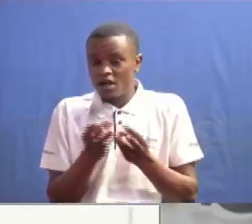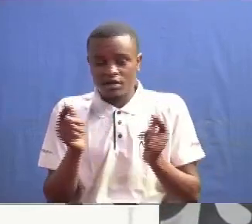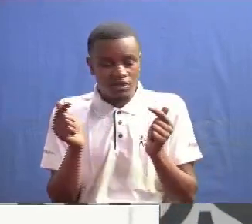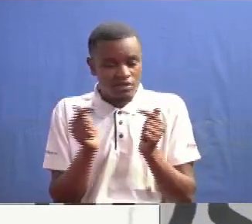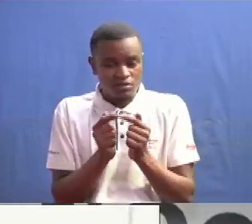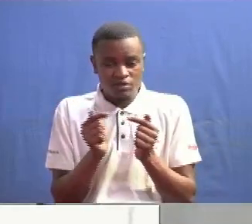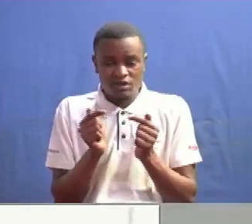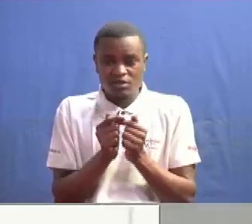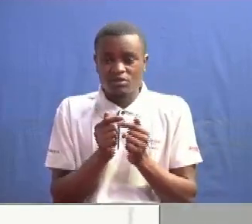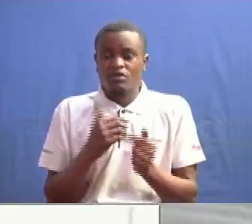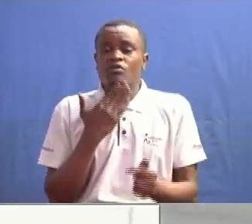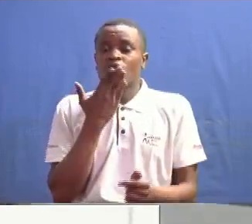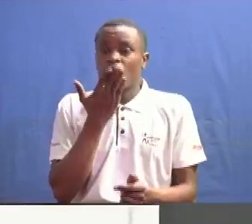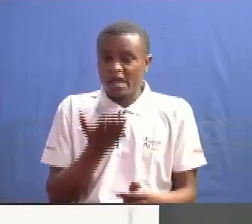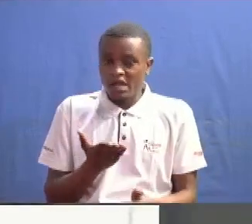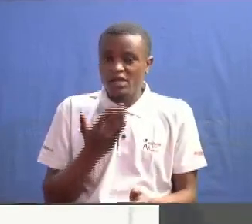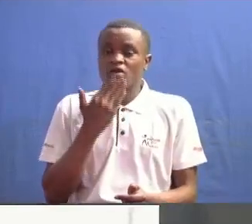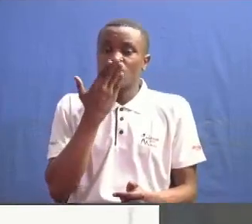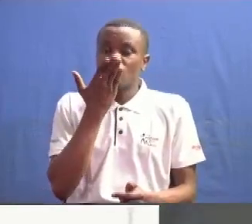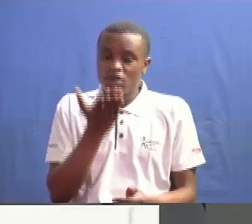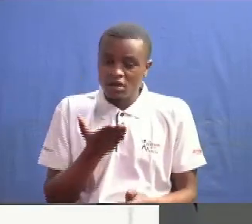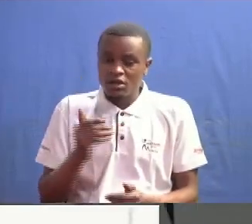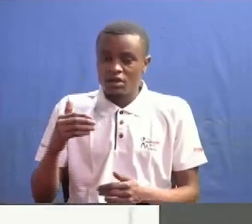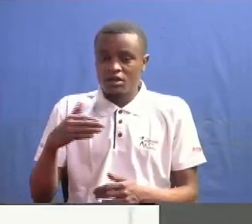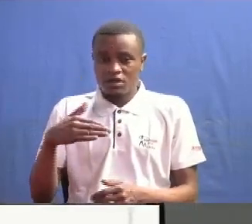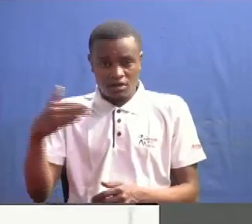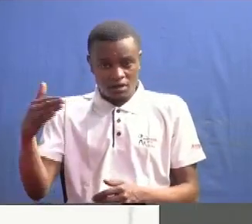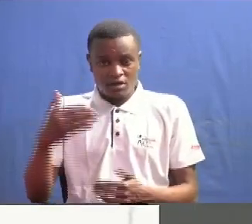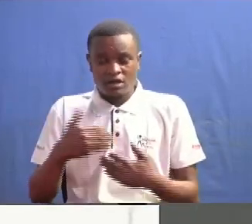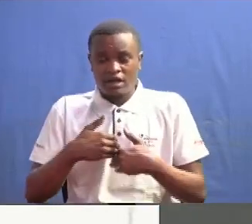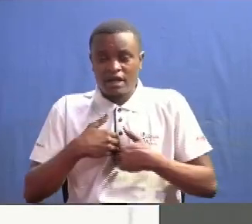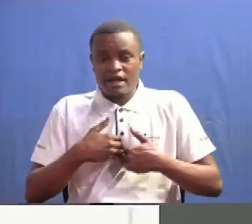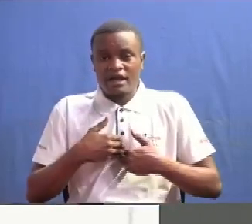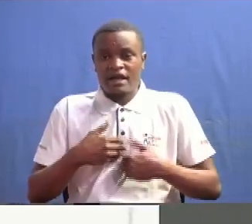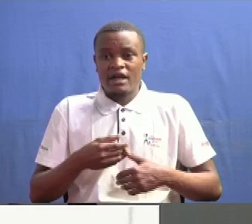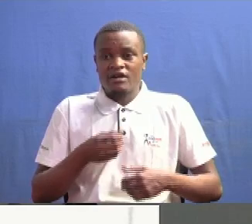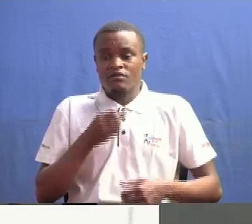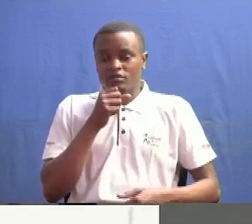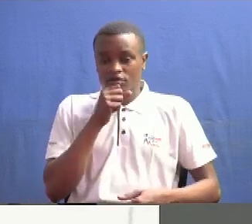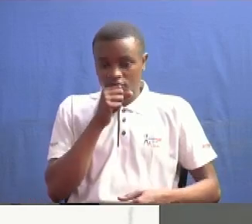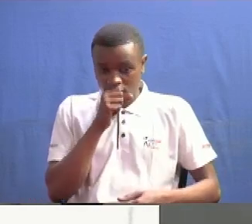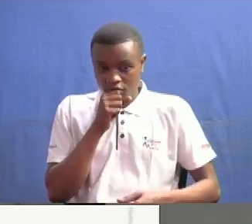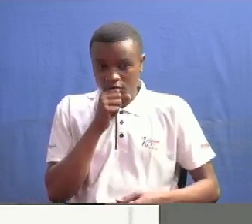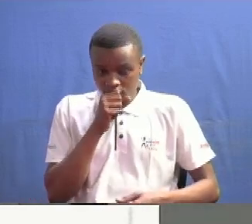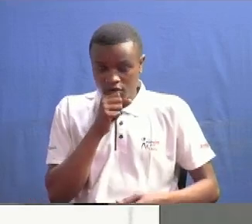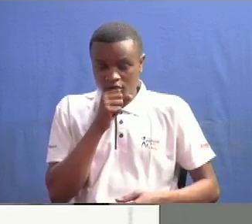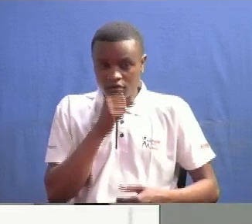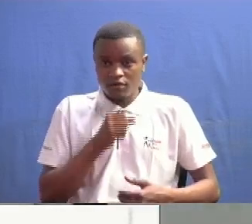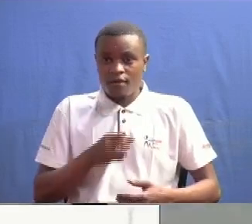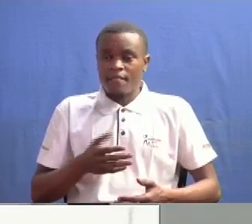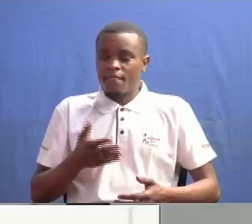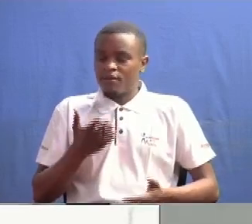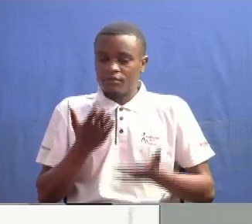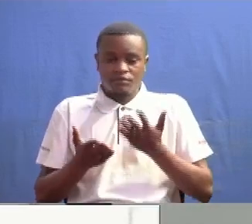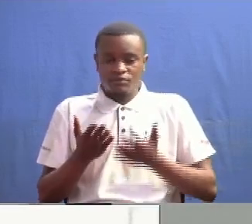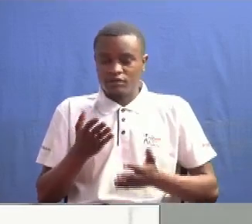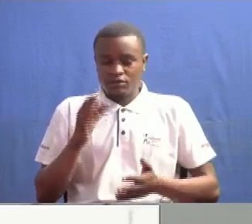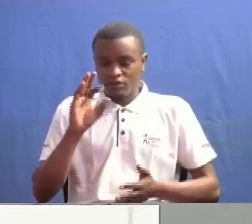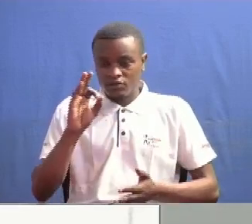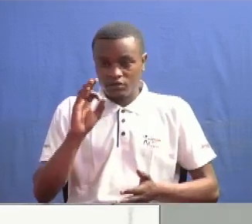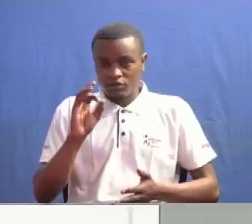You're vomiting. You have a flu. You're very sick, and it can take up to 2 to 3 days before